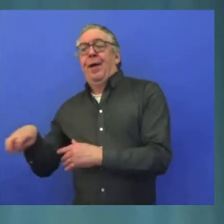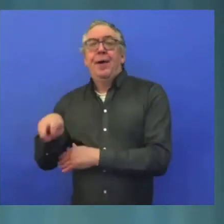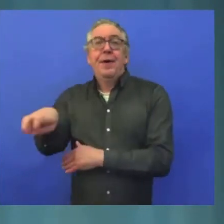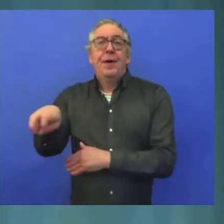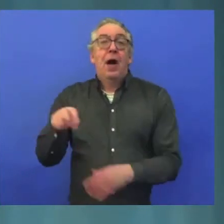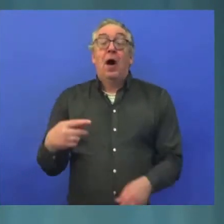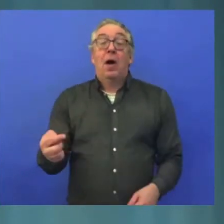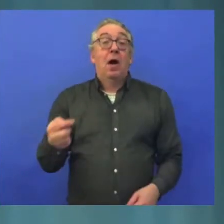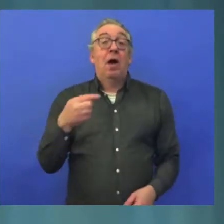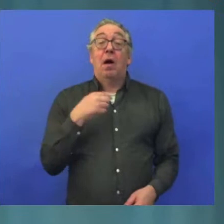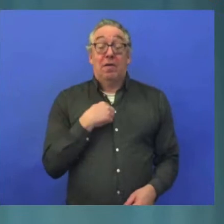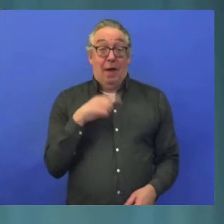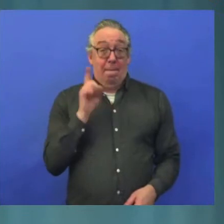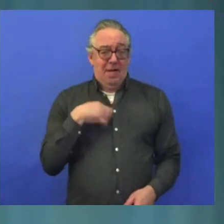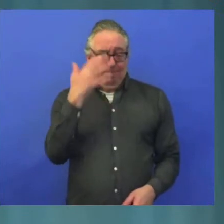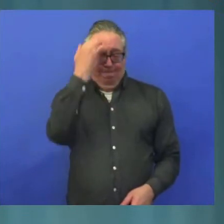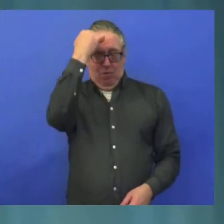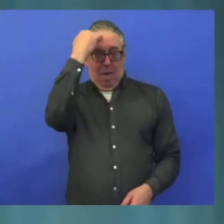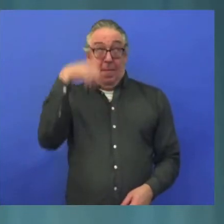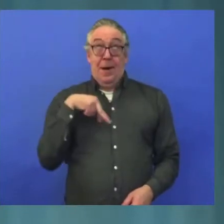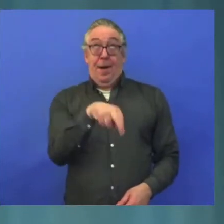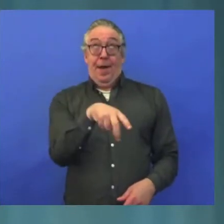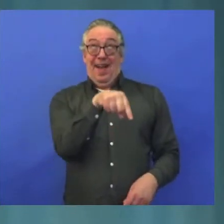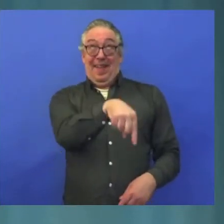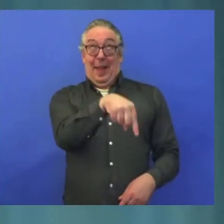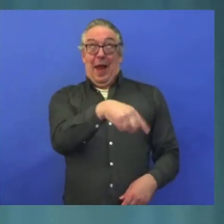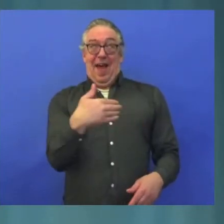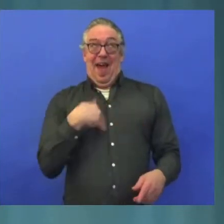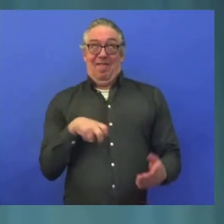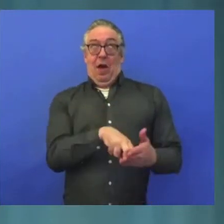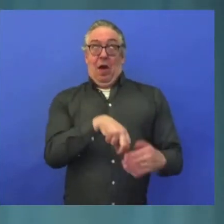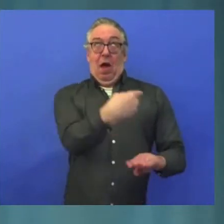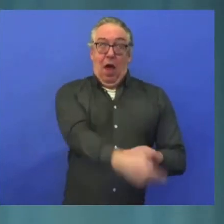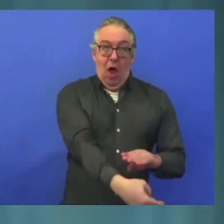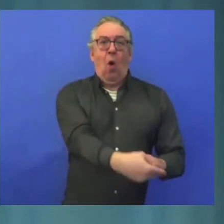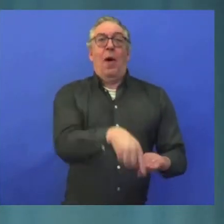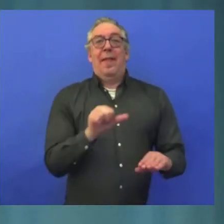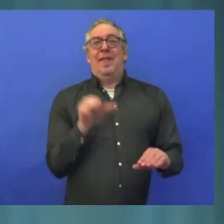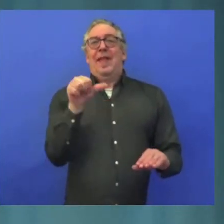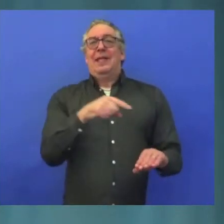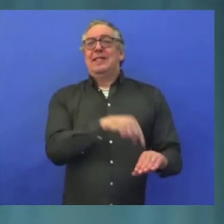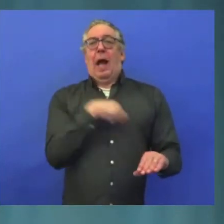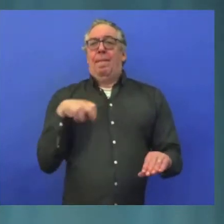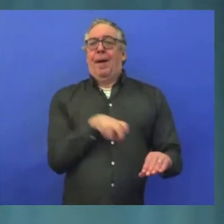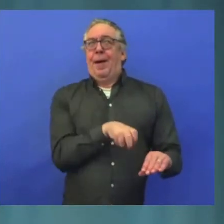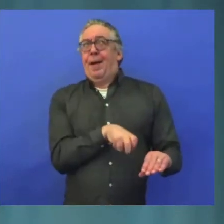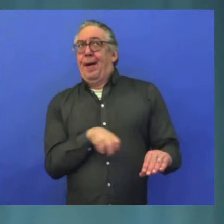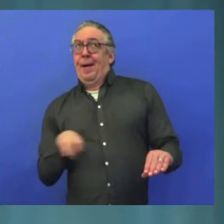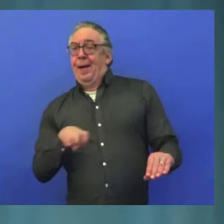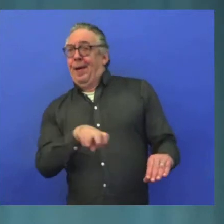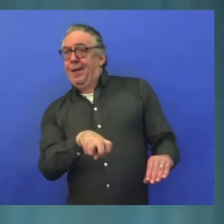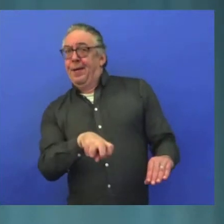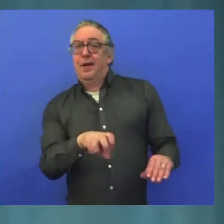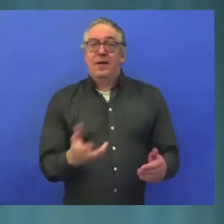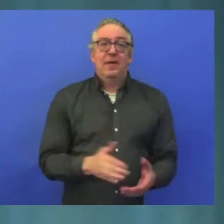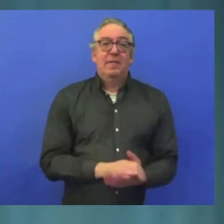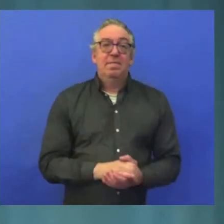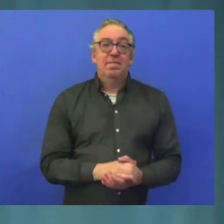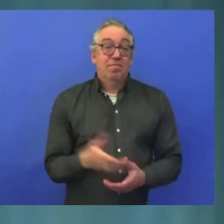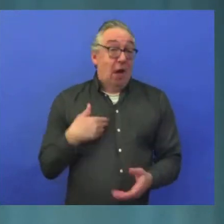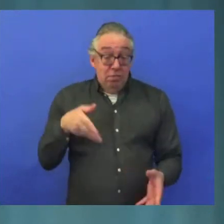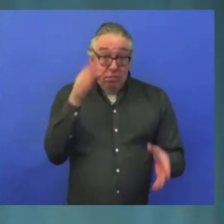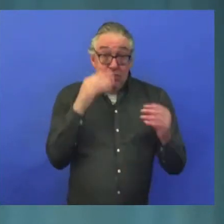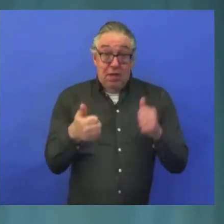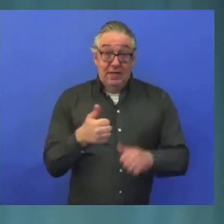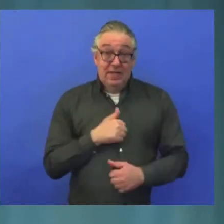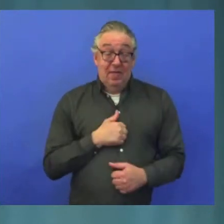it. So in the age of 3, when my parents knew about this, they were shocked. There